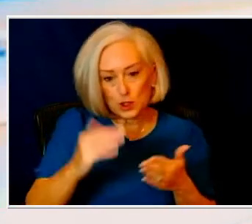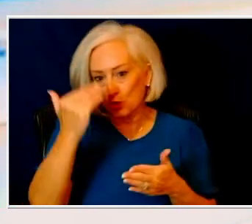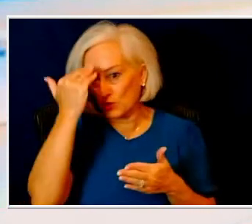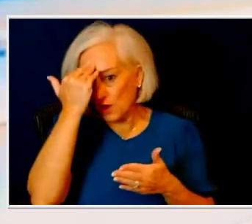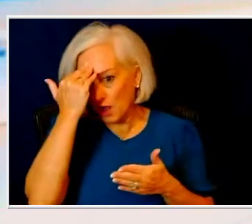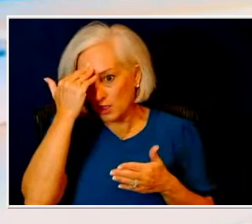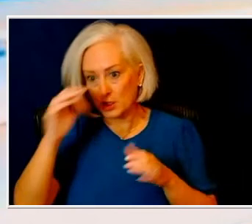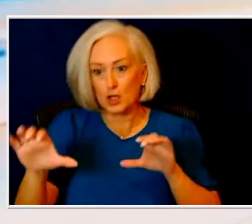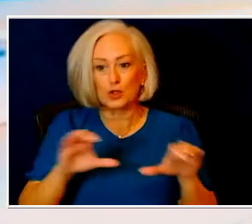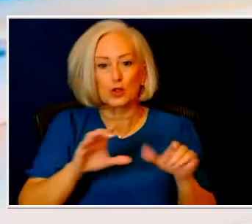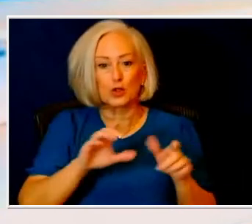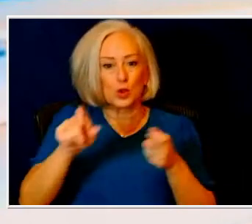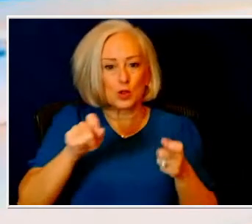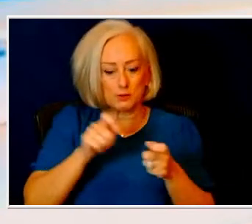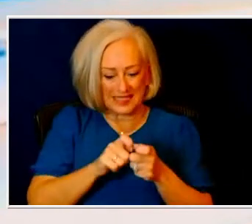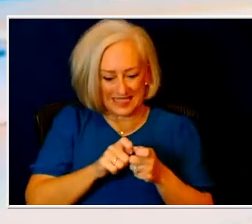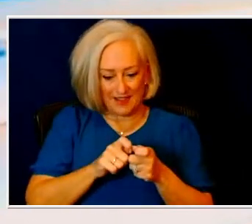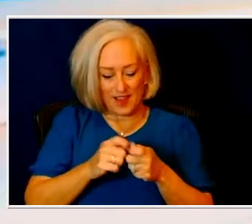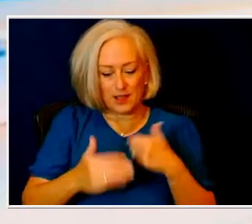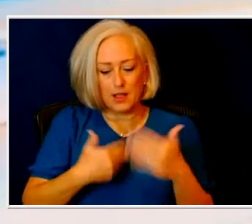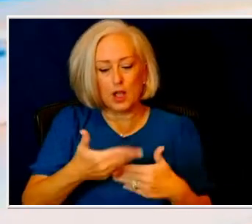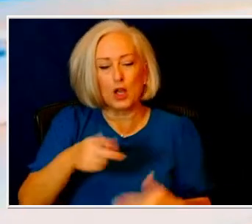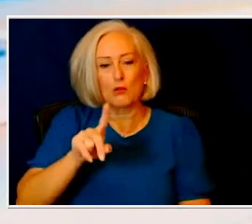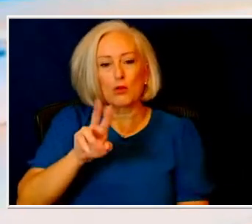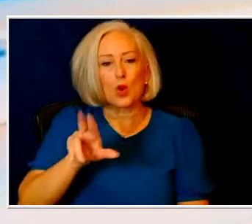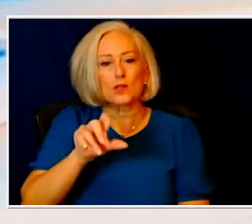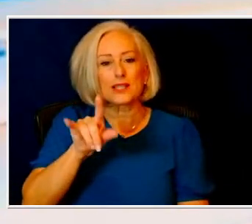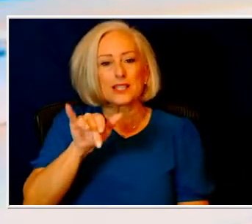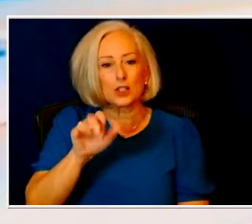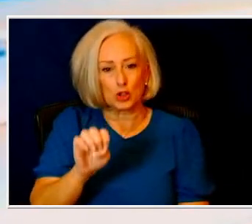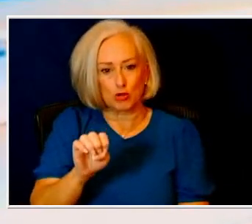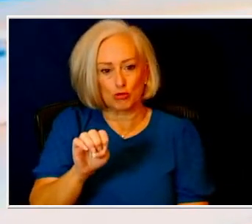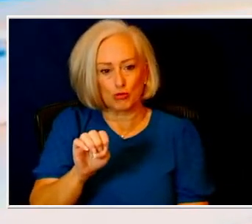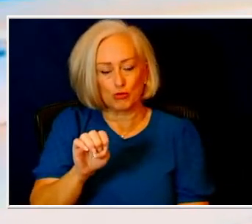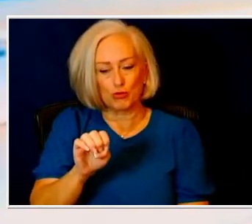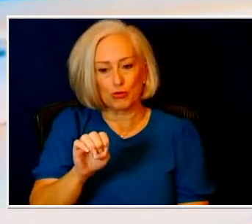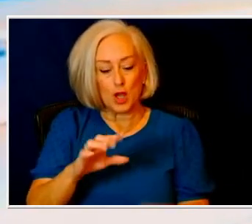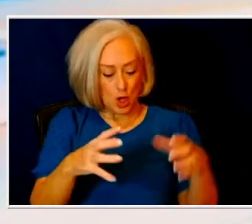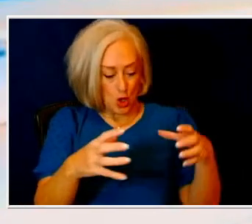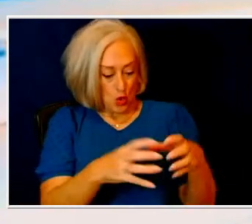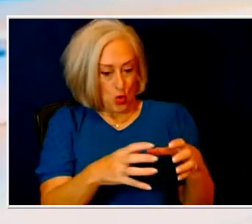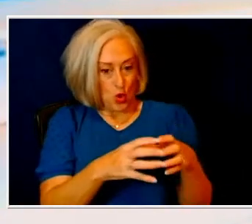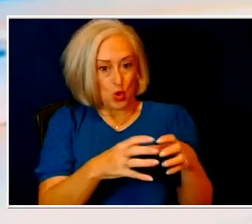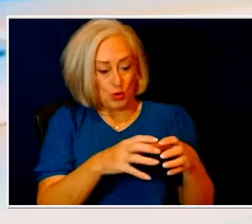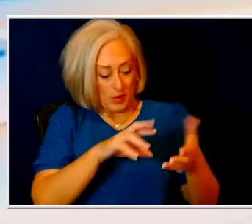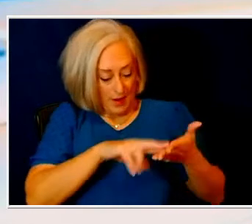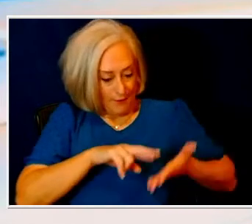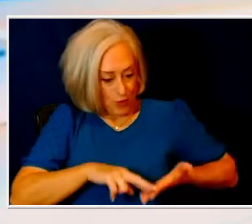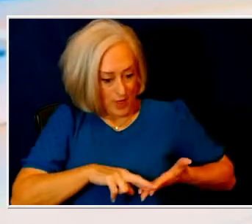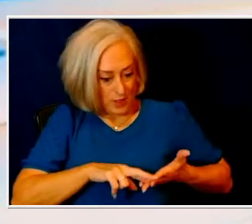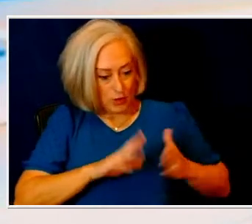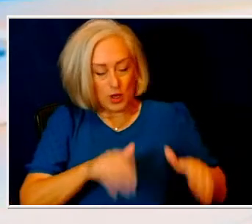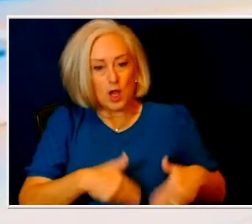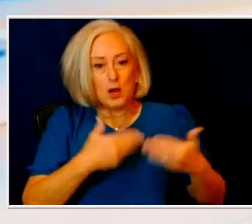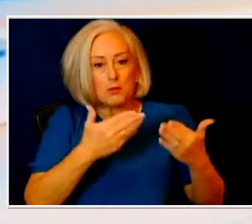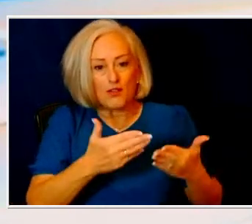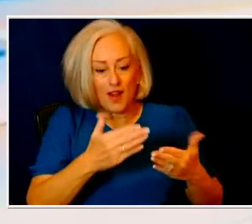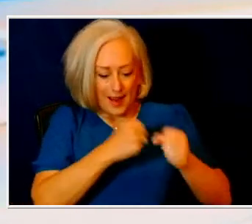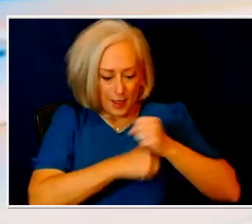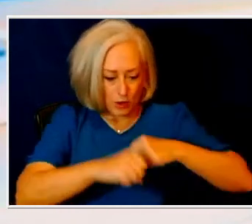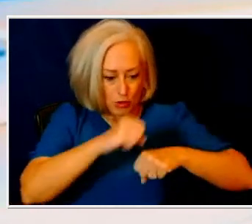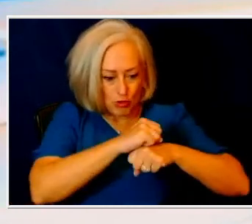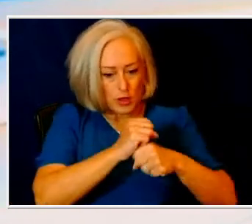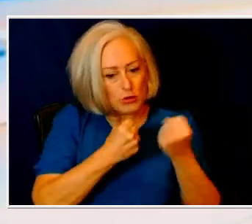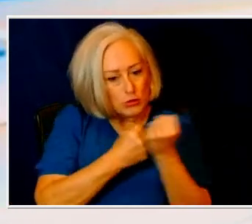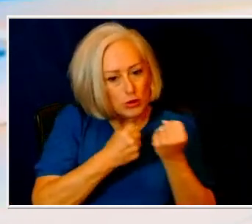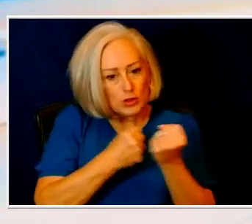procedures themselves. And so what research cores are designed to do is they provide an infrastructure that can support